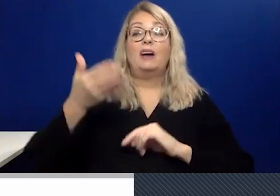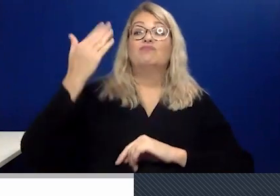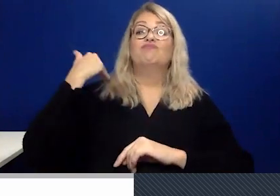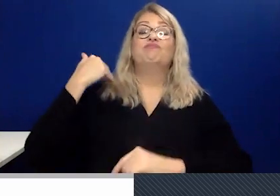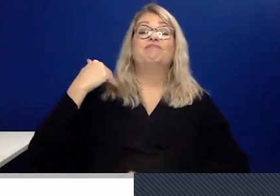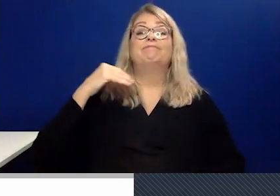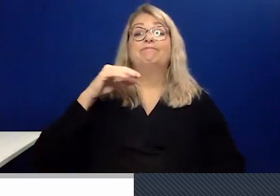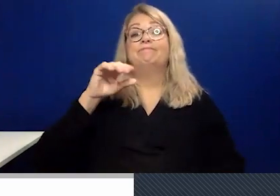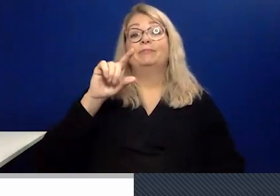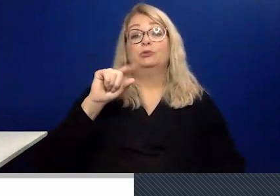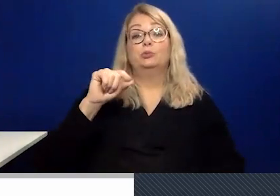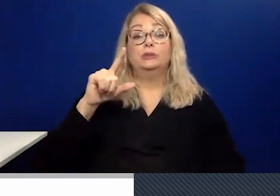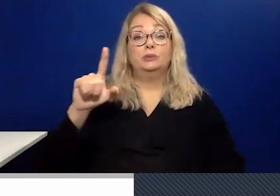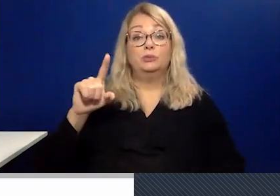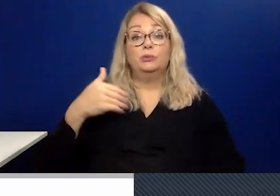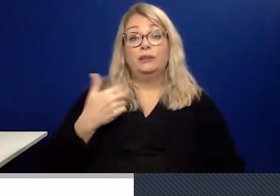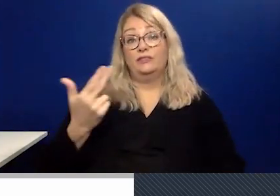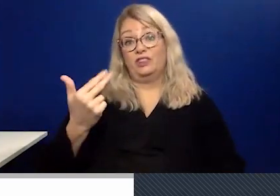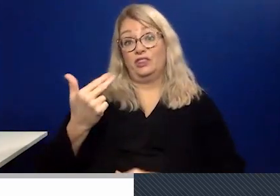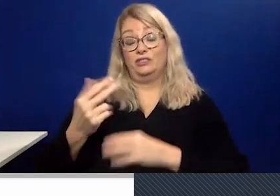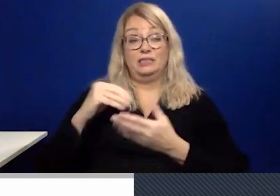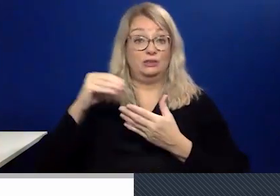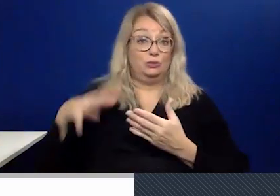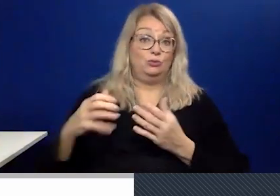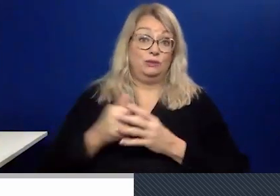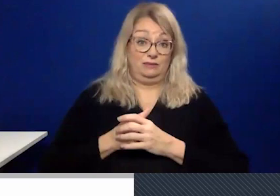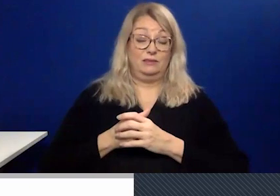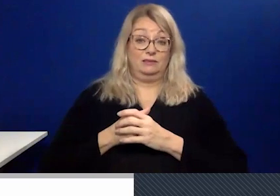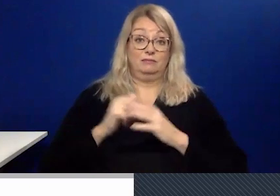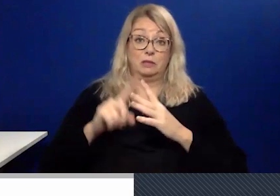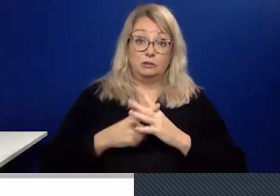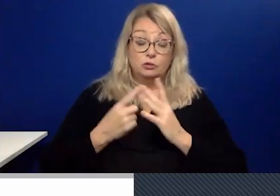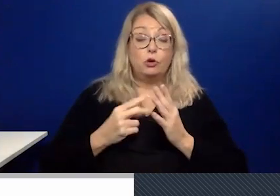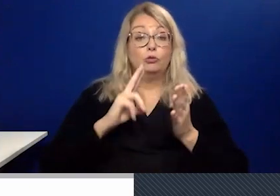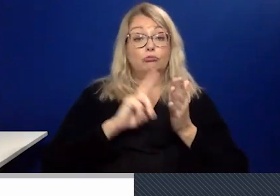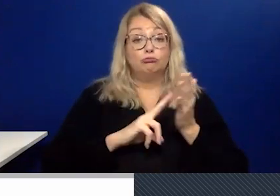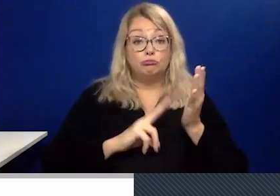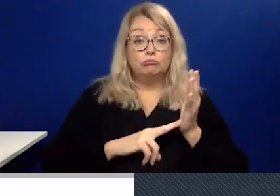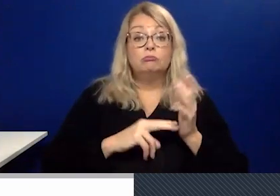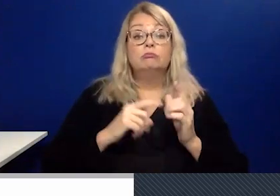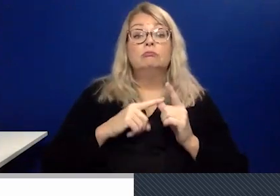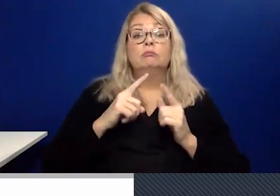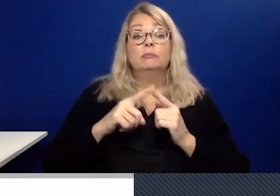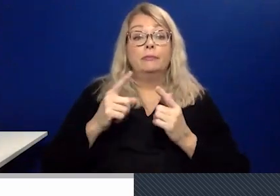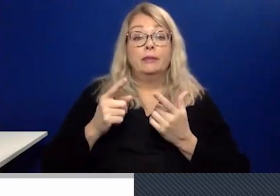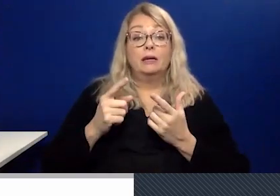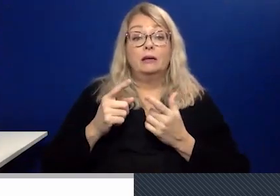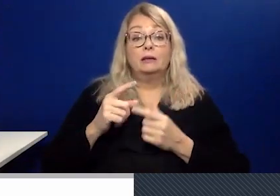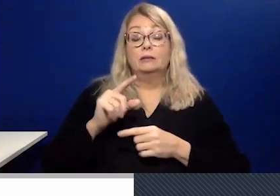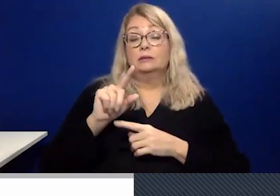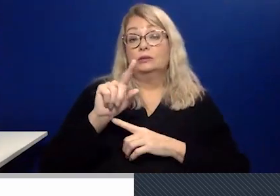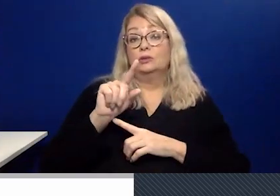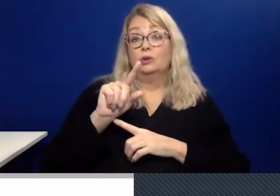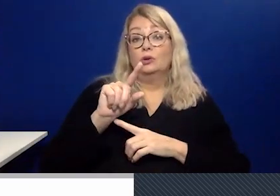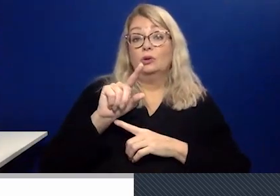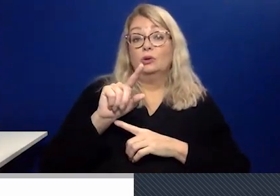had 13 students, you know, starting to, you know, enroll in the course. And then at one point in that 2022-23,